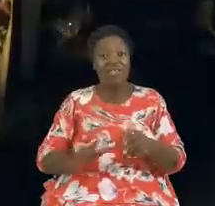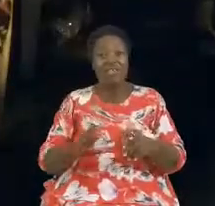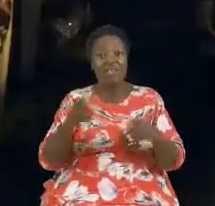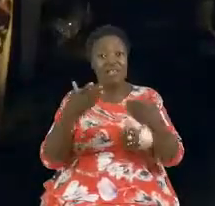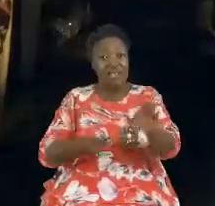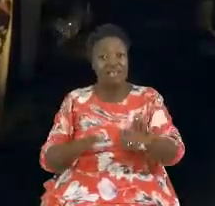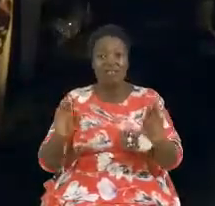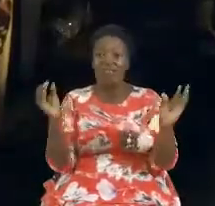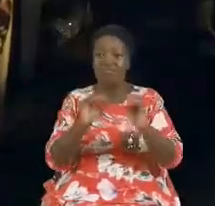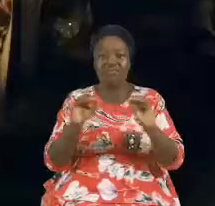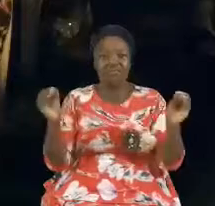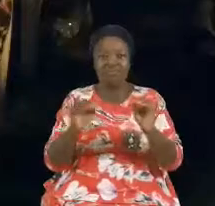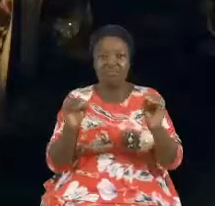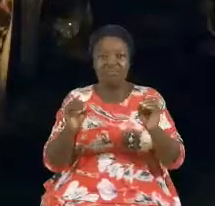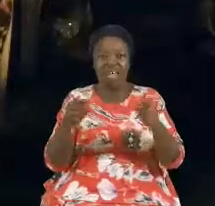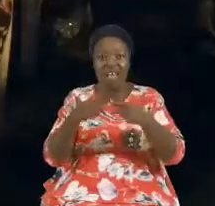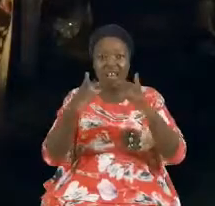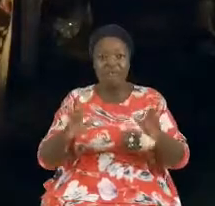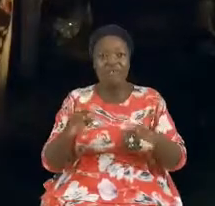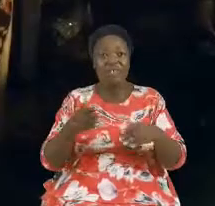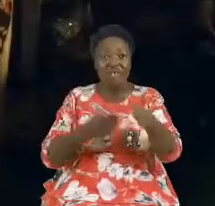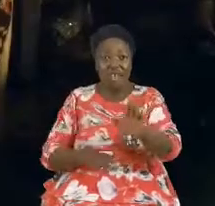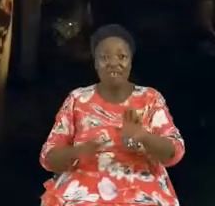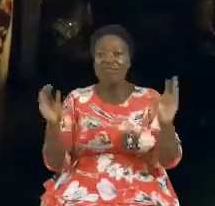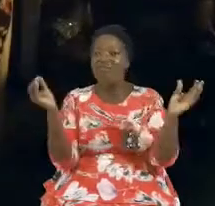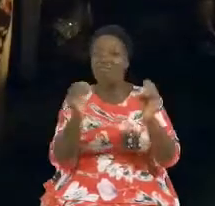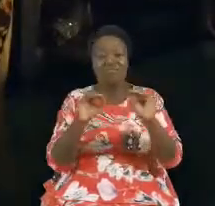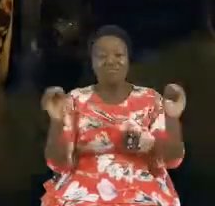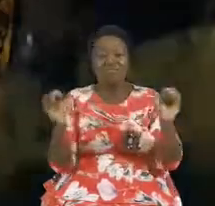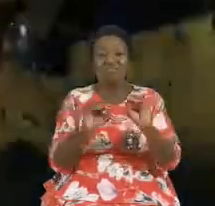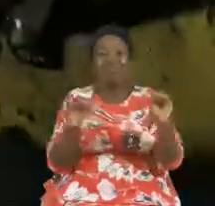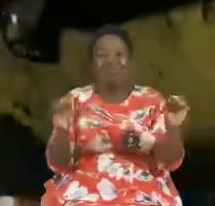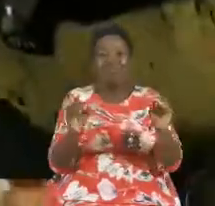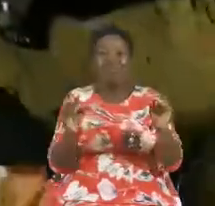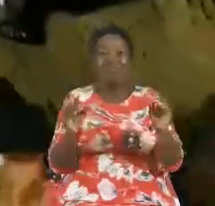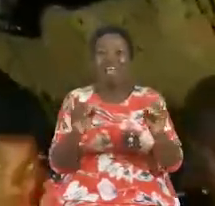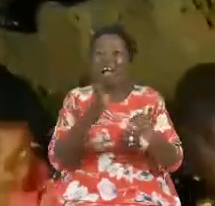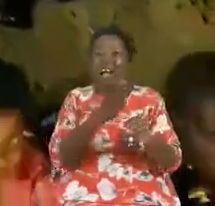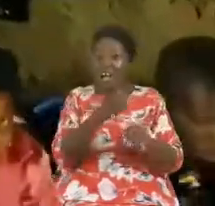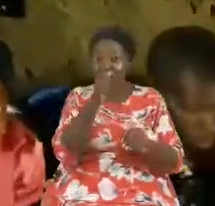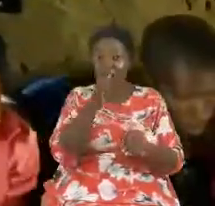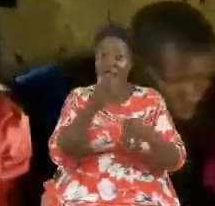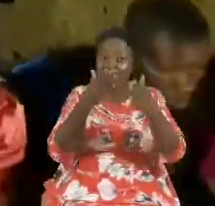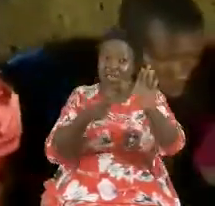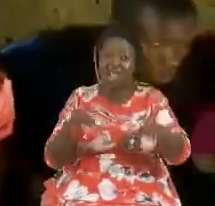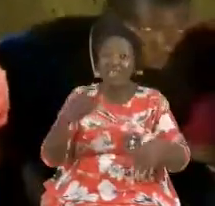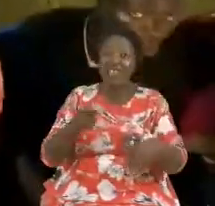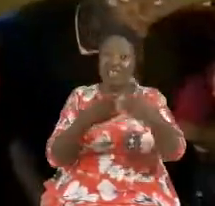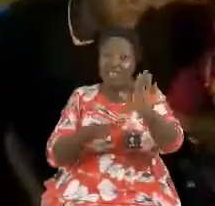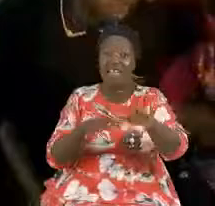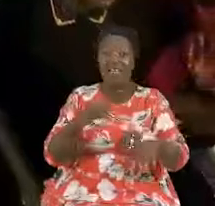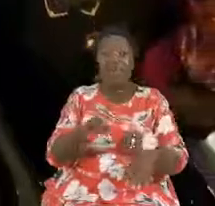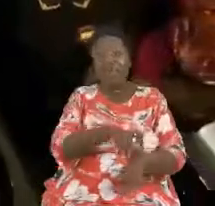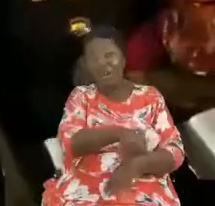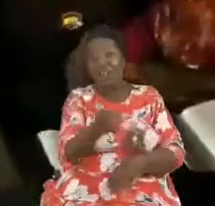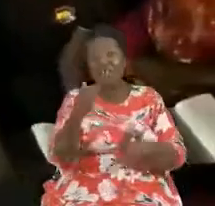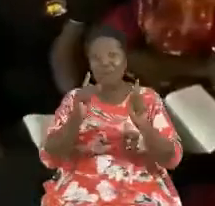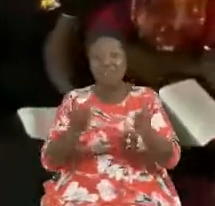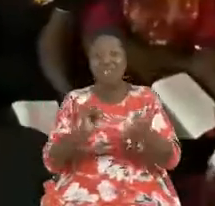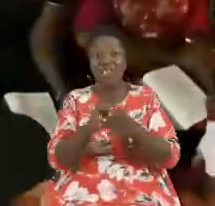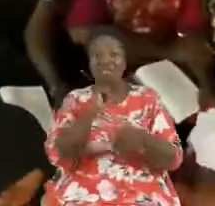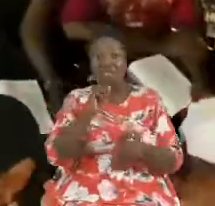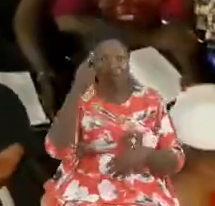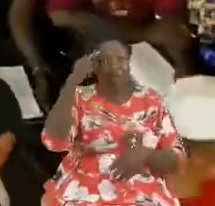more. Untimely death, no more. Enemy's death, no more.